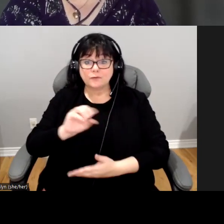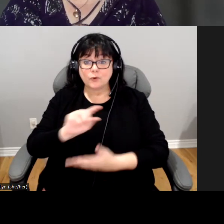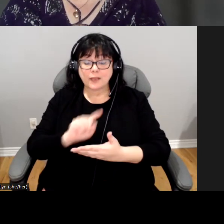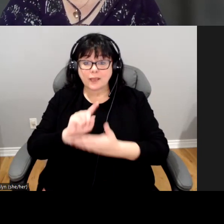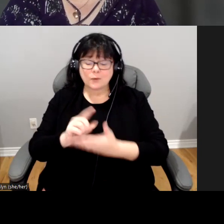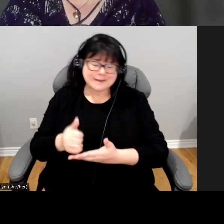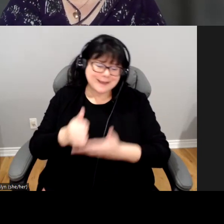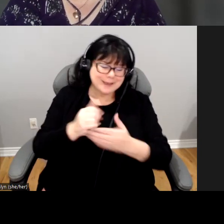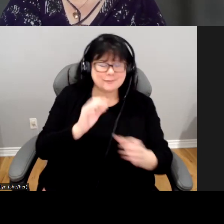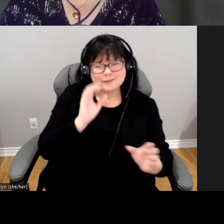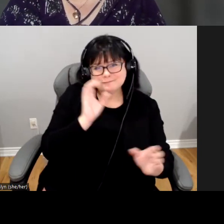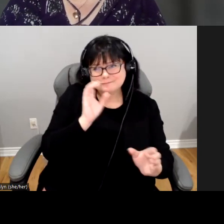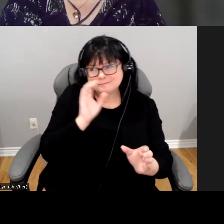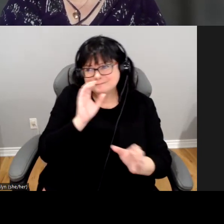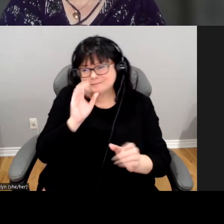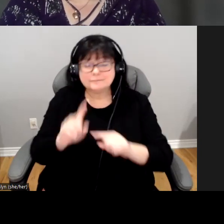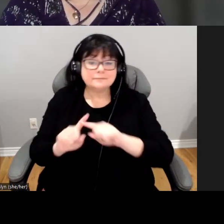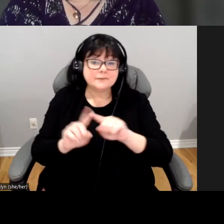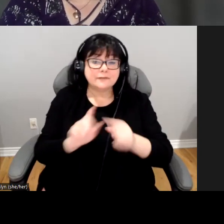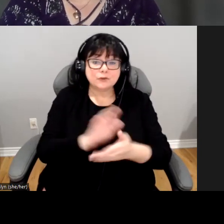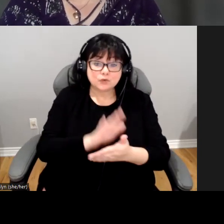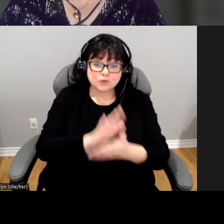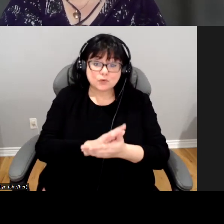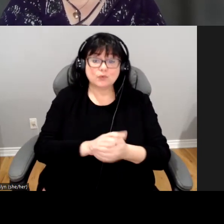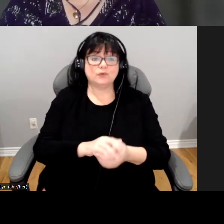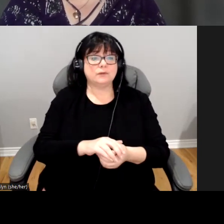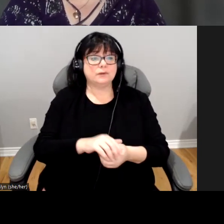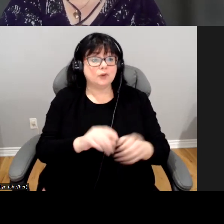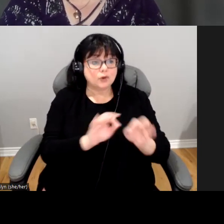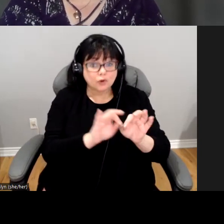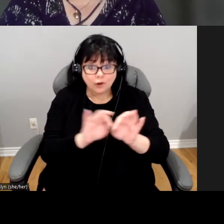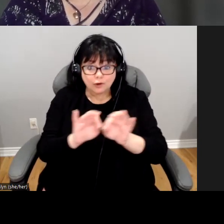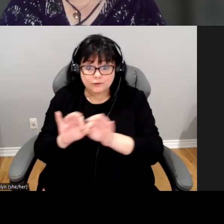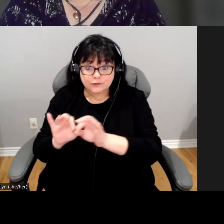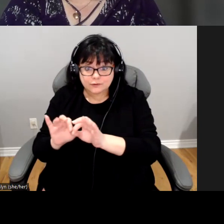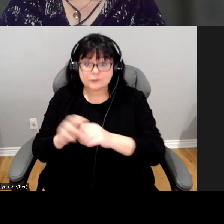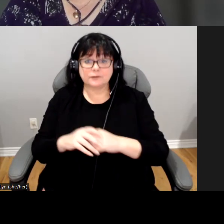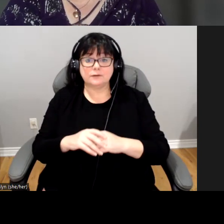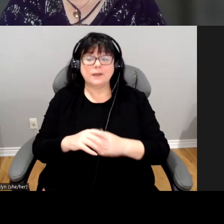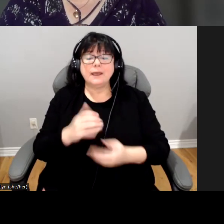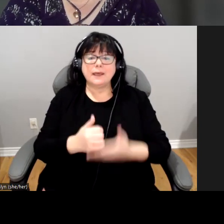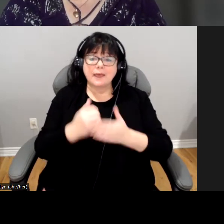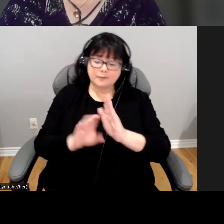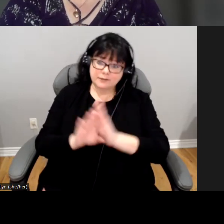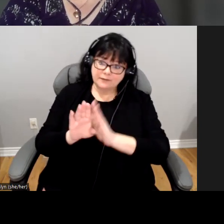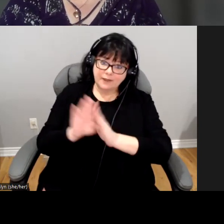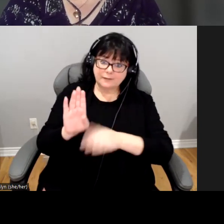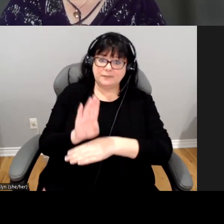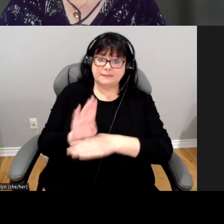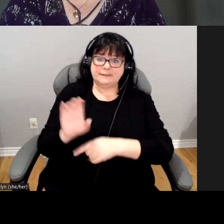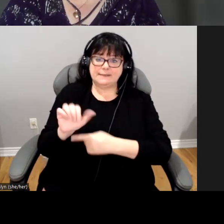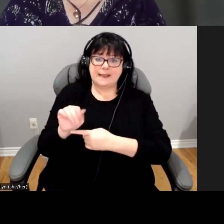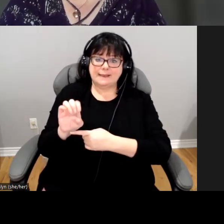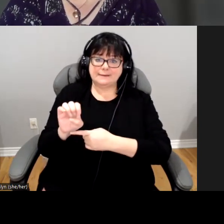and looking at just information they need to build the business case for Better Jobs Ontario. And when I said